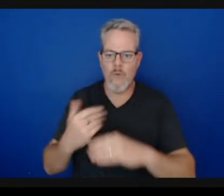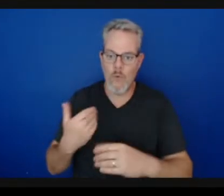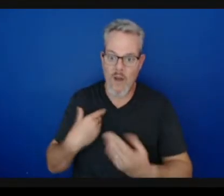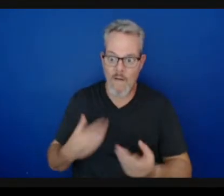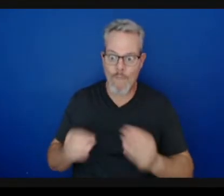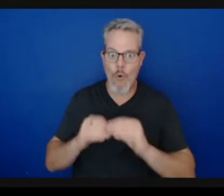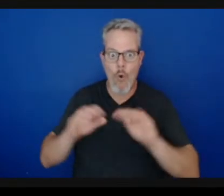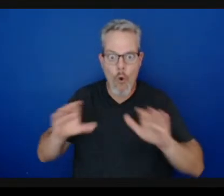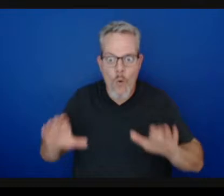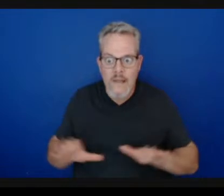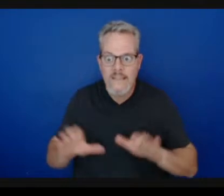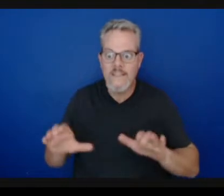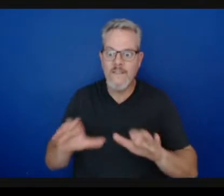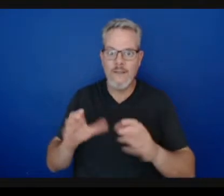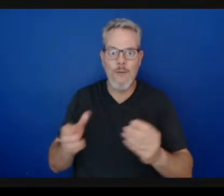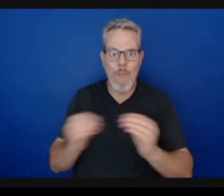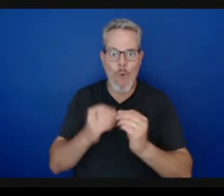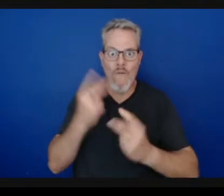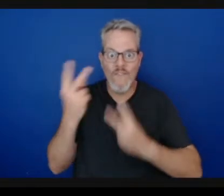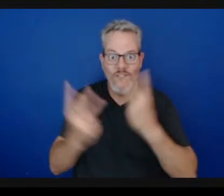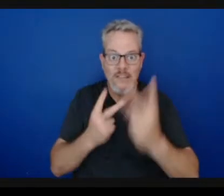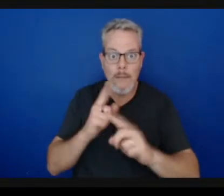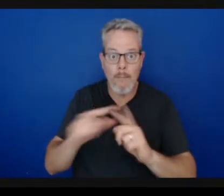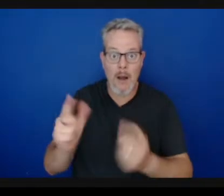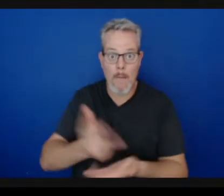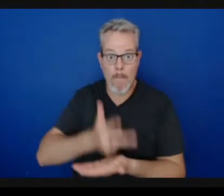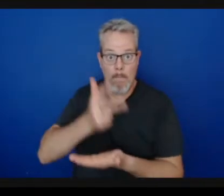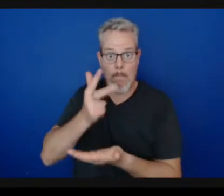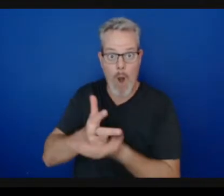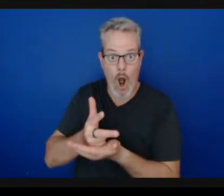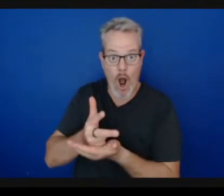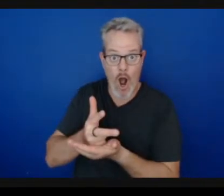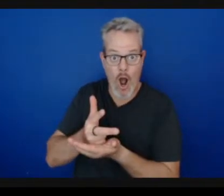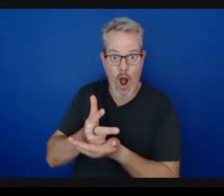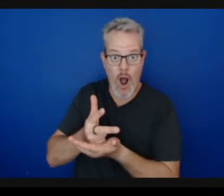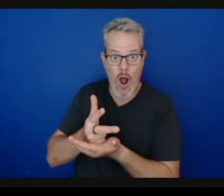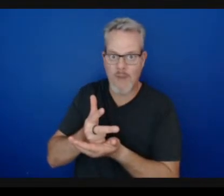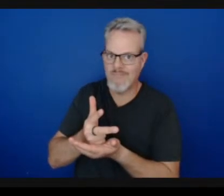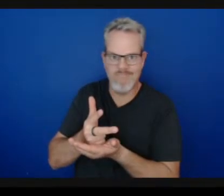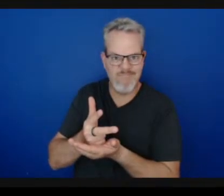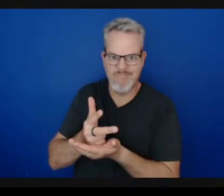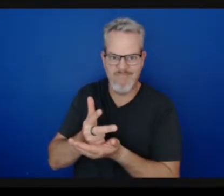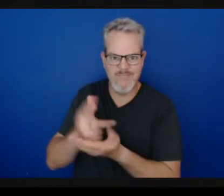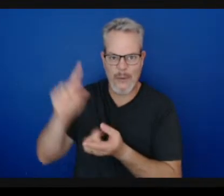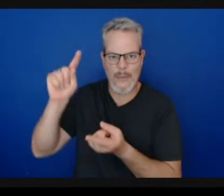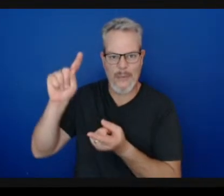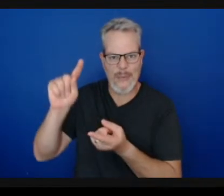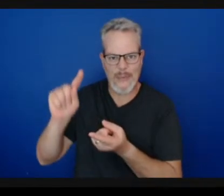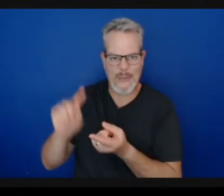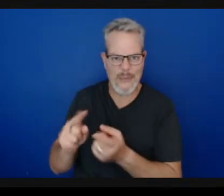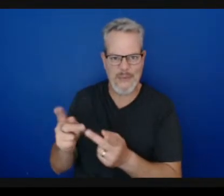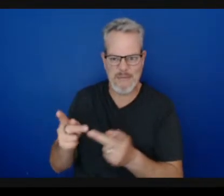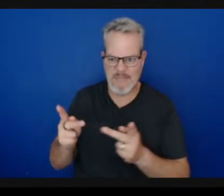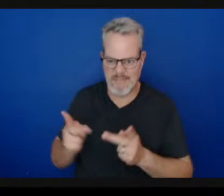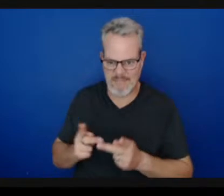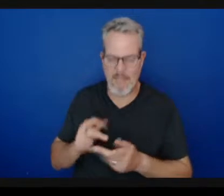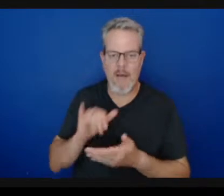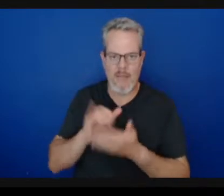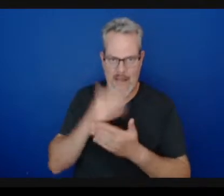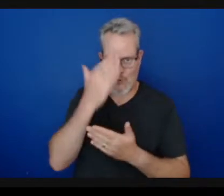up, but the places to park have been going down, unfortunately. And that's why they're going through these